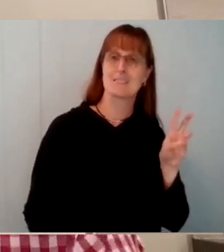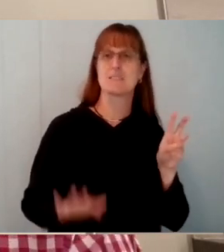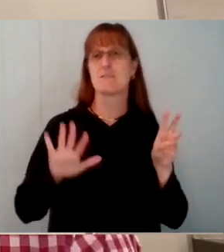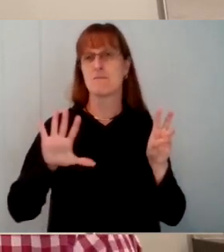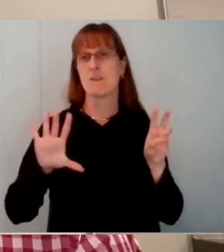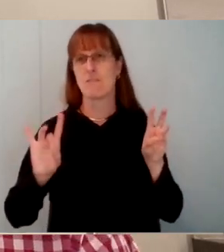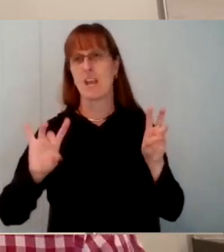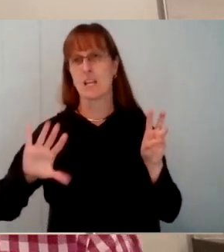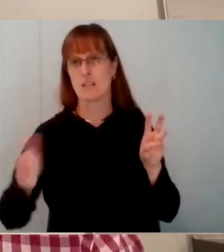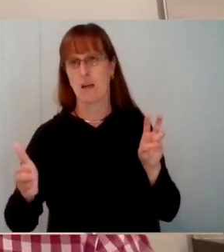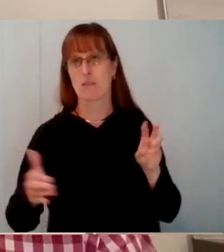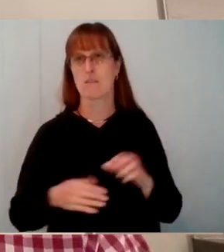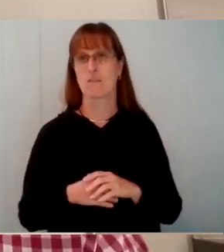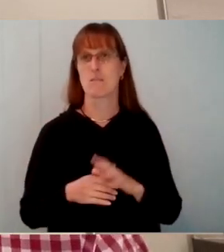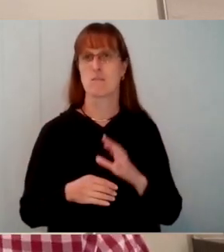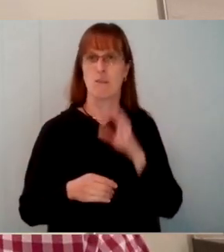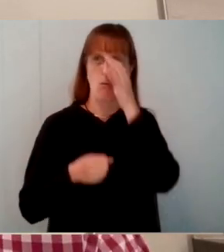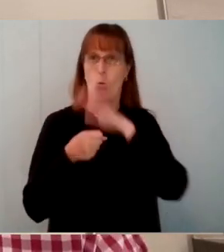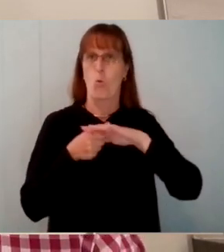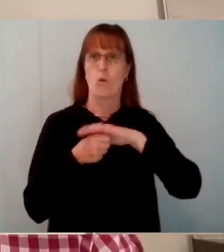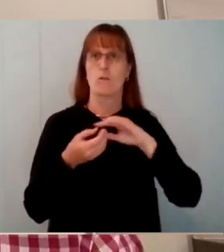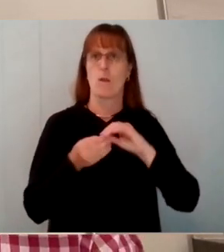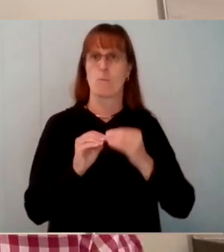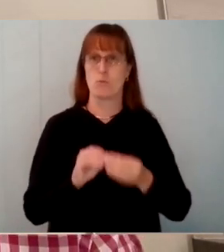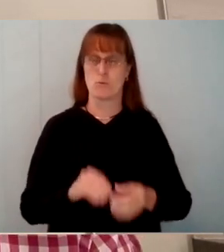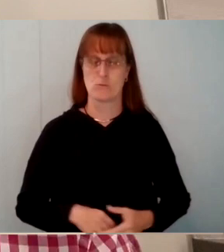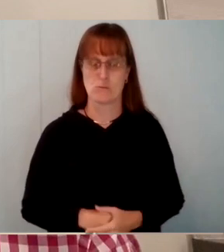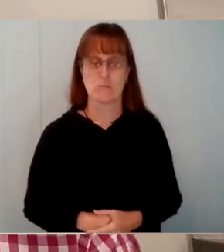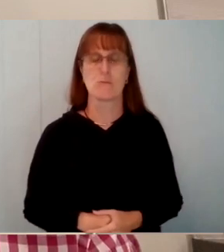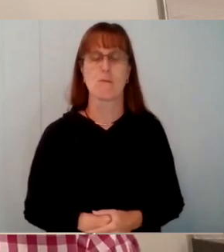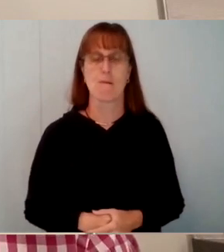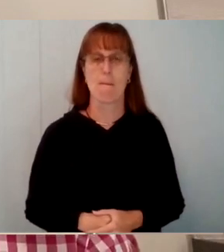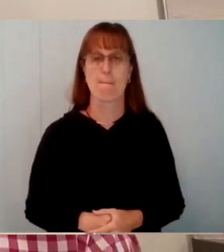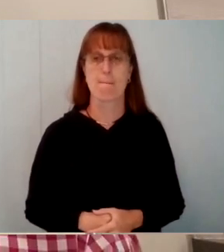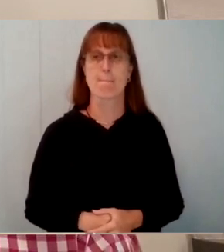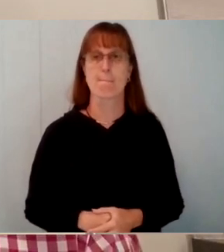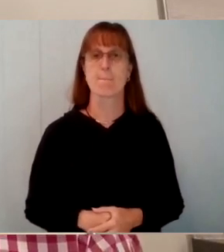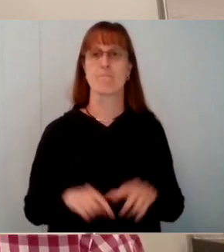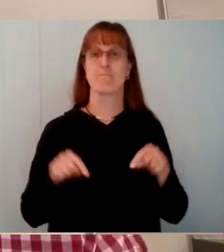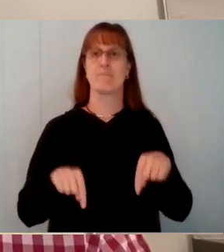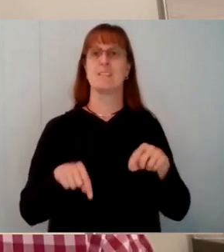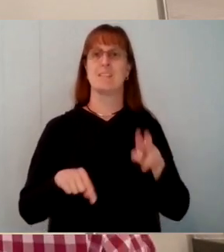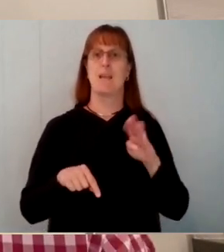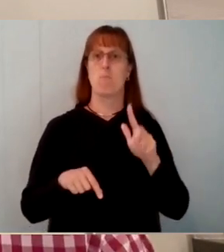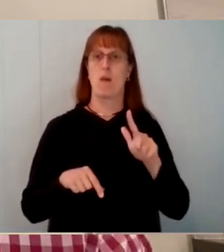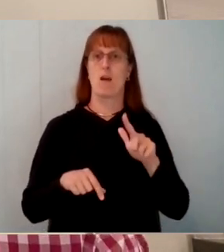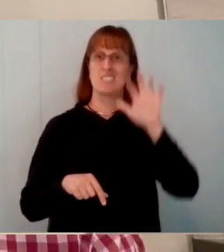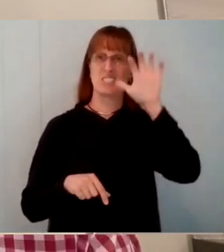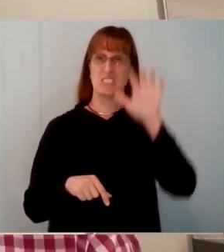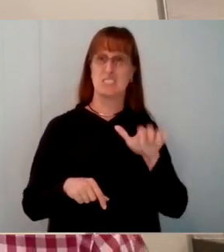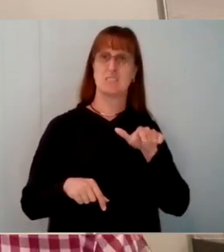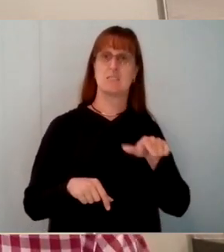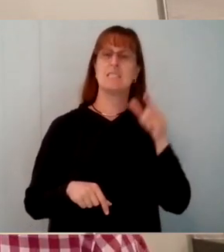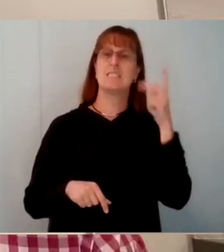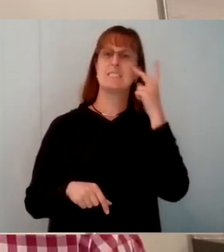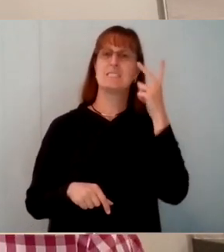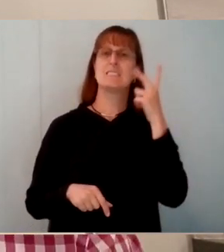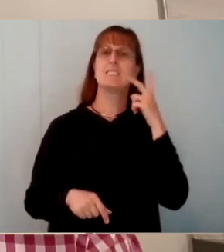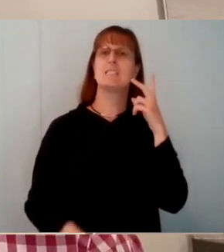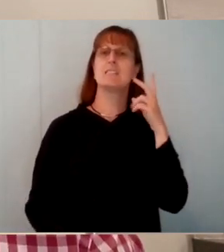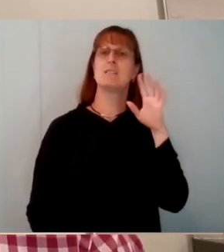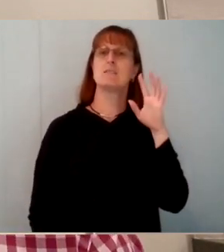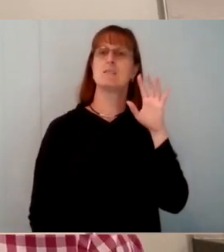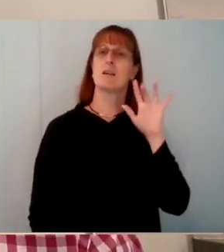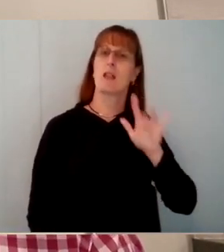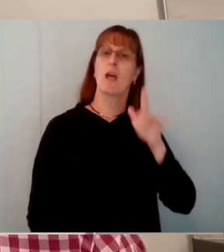58 total deaths. So those are the numbers across the region. Embedded with this email is the city